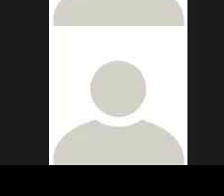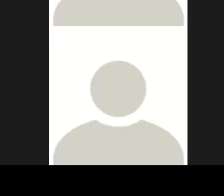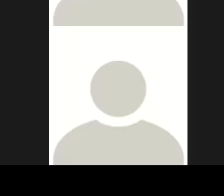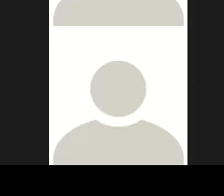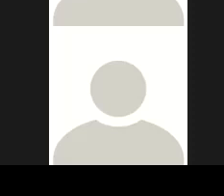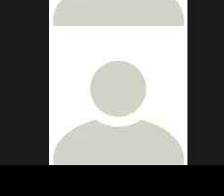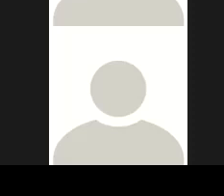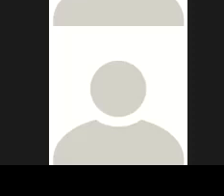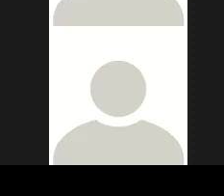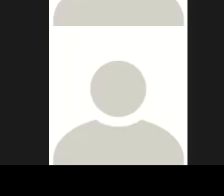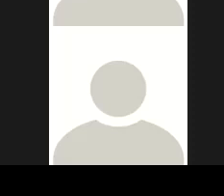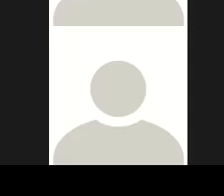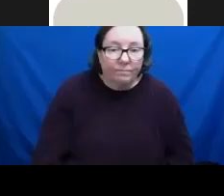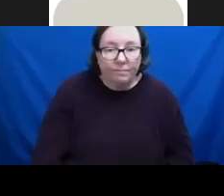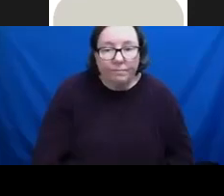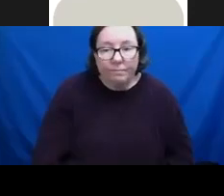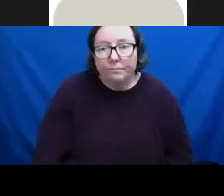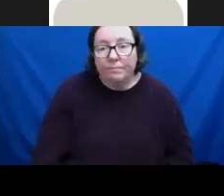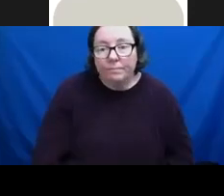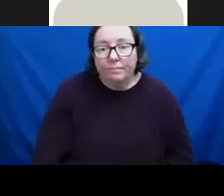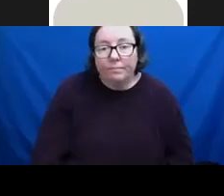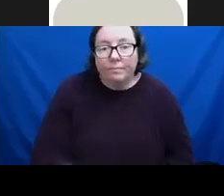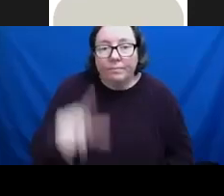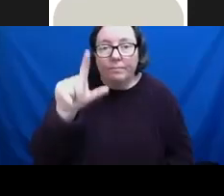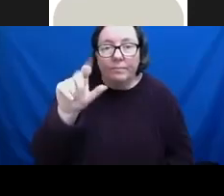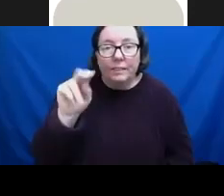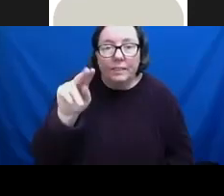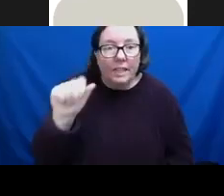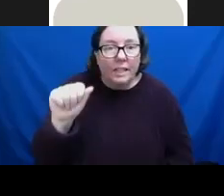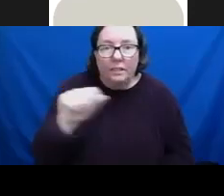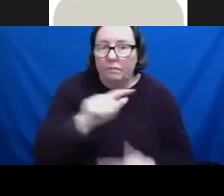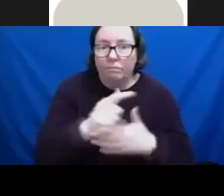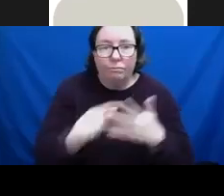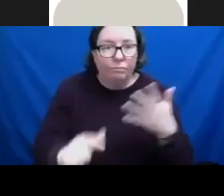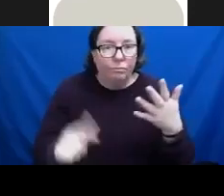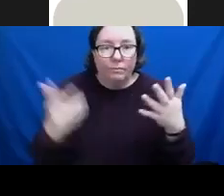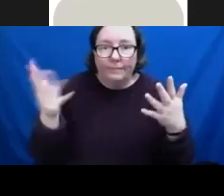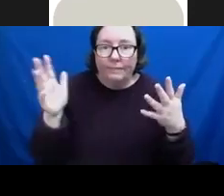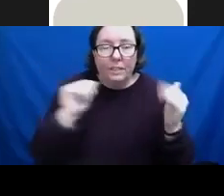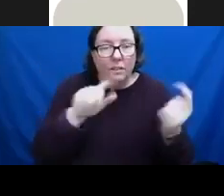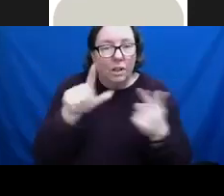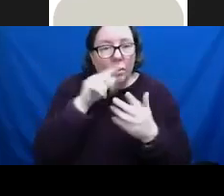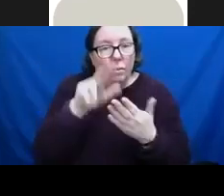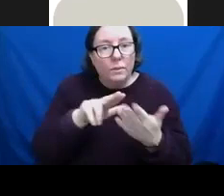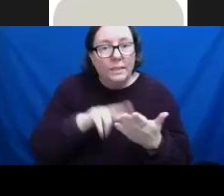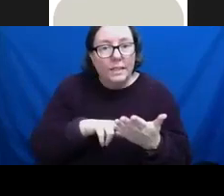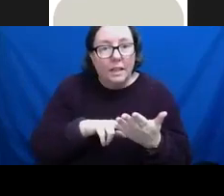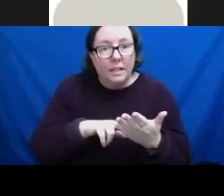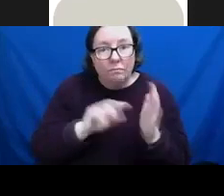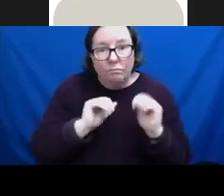Thank you. Thank you. That concludes all of our speaker that had signed